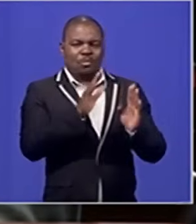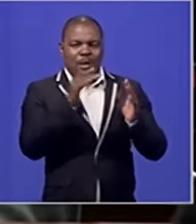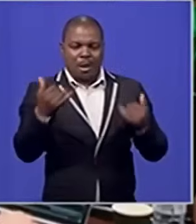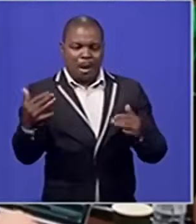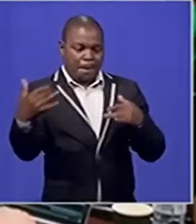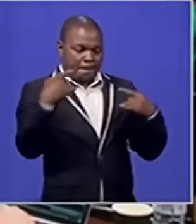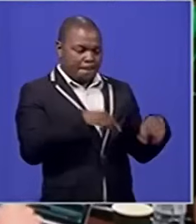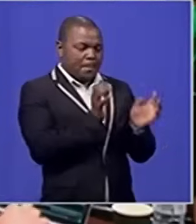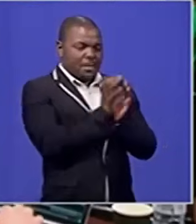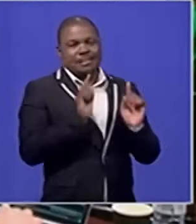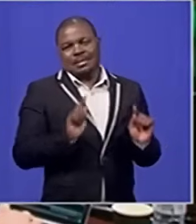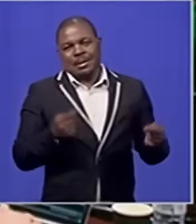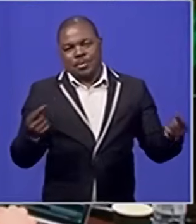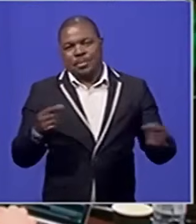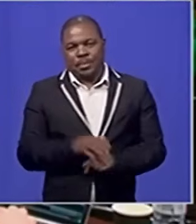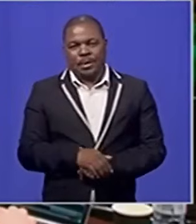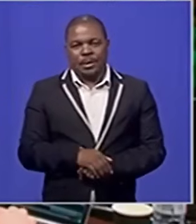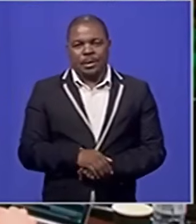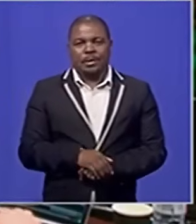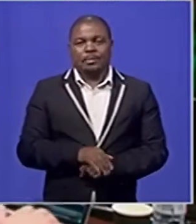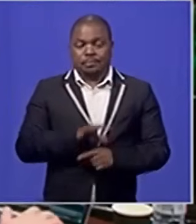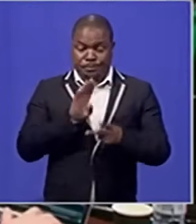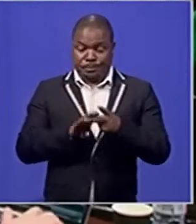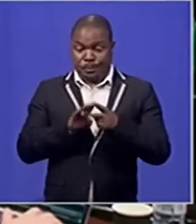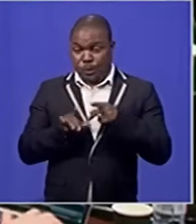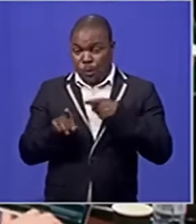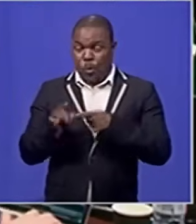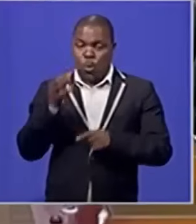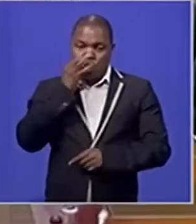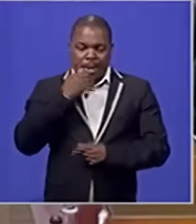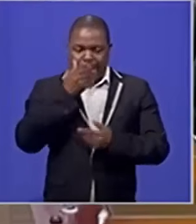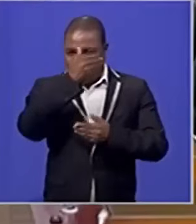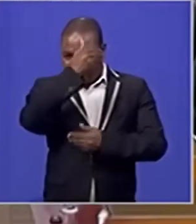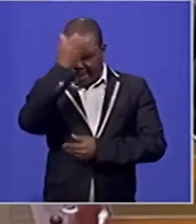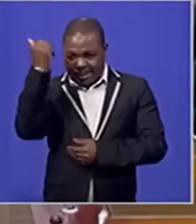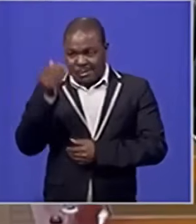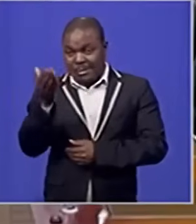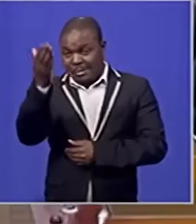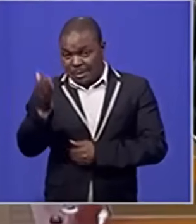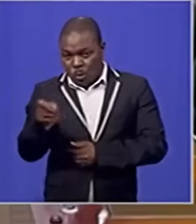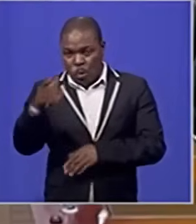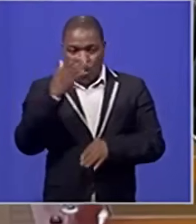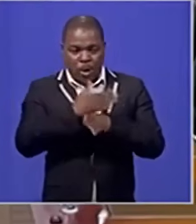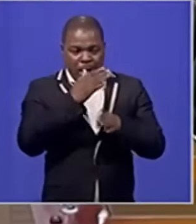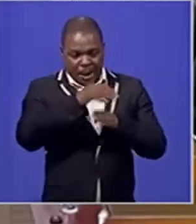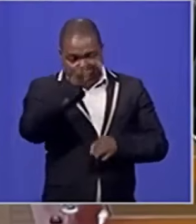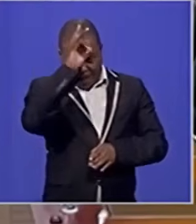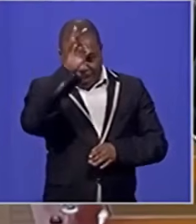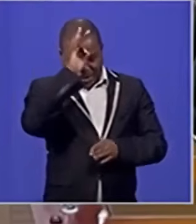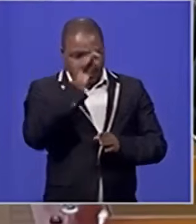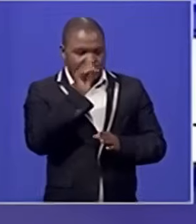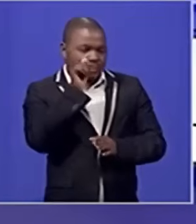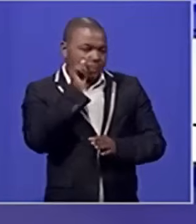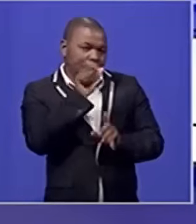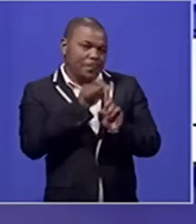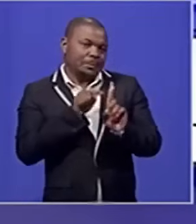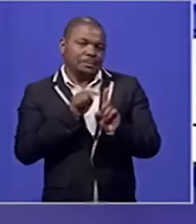attend. Nkabinde o felleditše ka la gore o be a sa tsebe gore Mogotsi ke tshebi ya maphodisa.